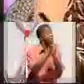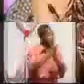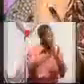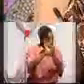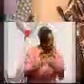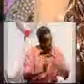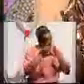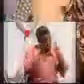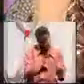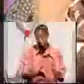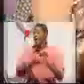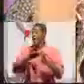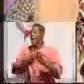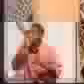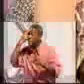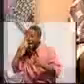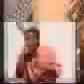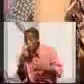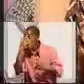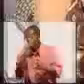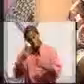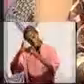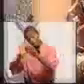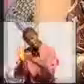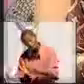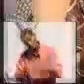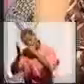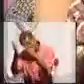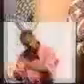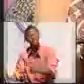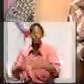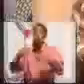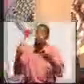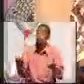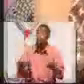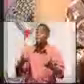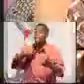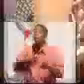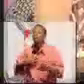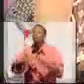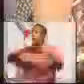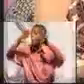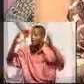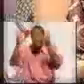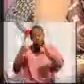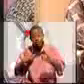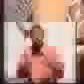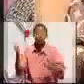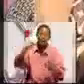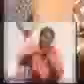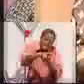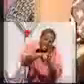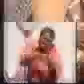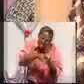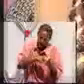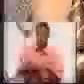the physical visually impaired. Mm-hmm. So all these individual organizations are open. So people should go out, register with these DPOs, because it's going to make